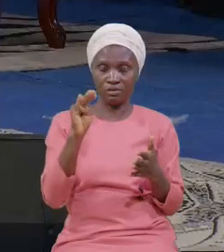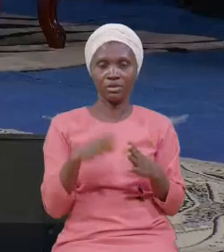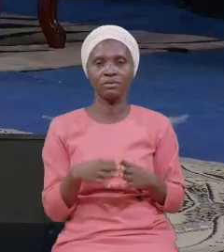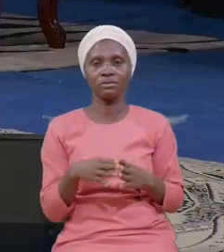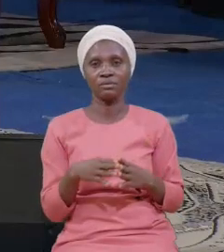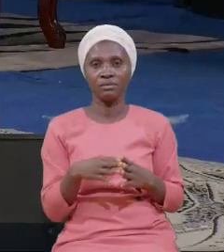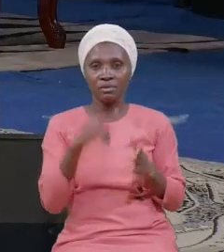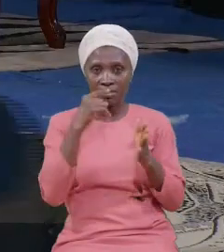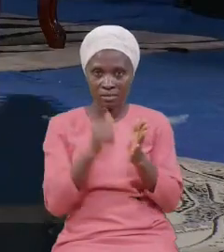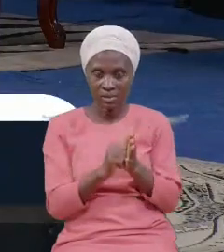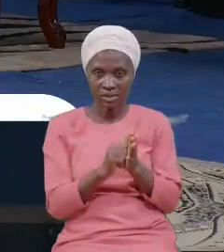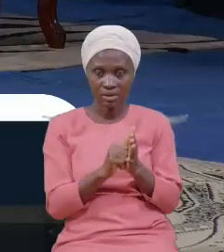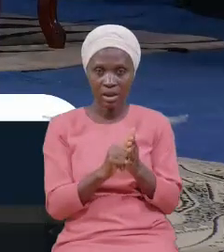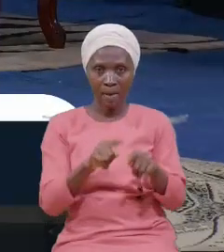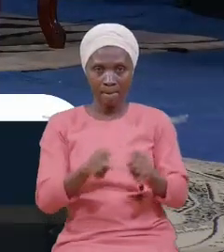whosoever